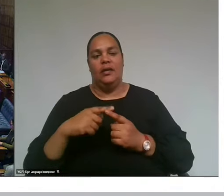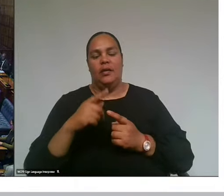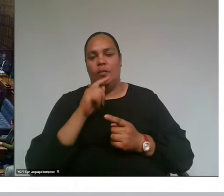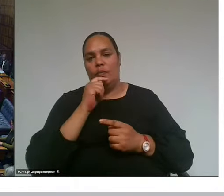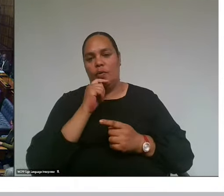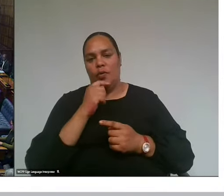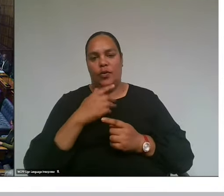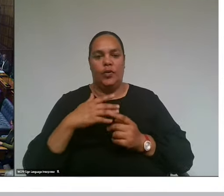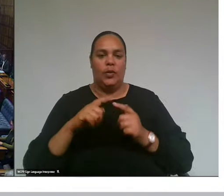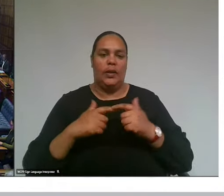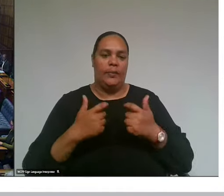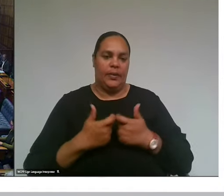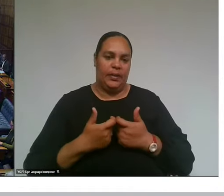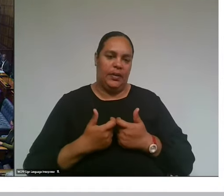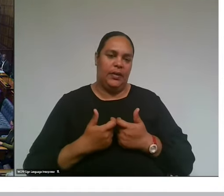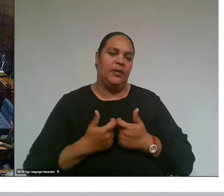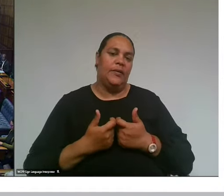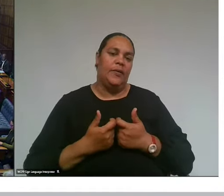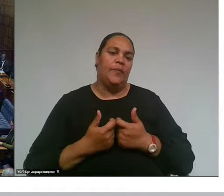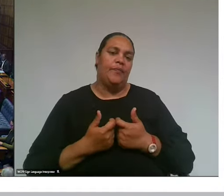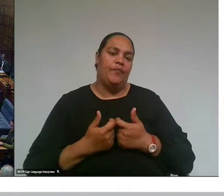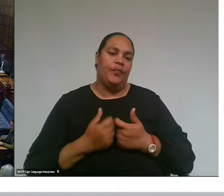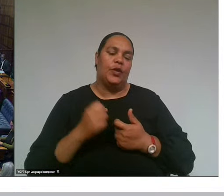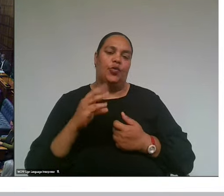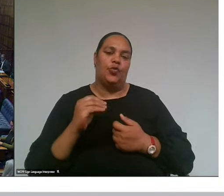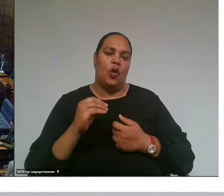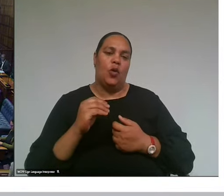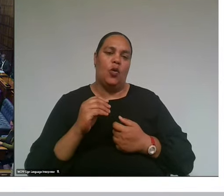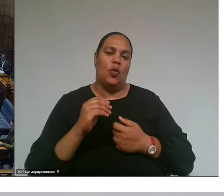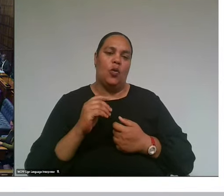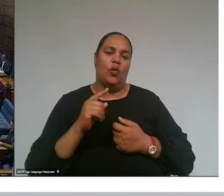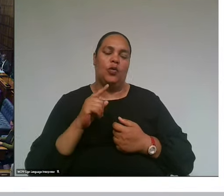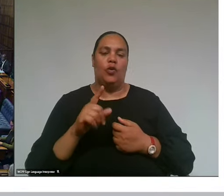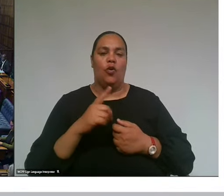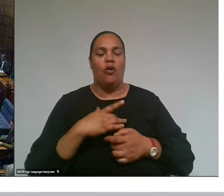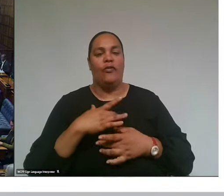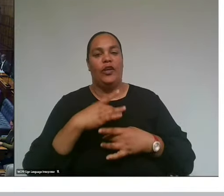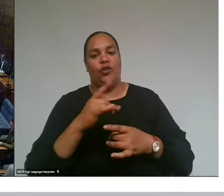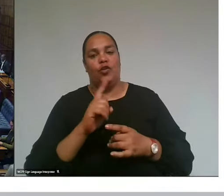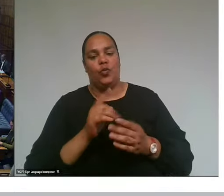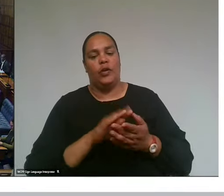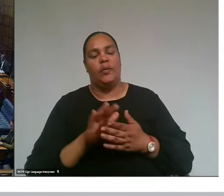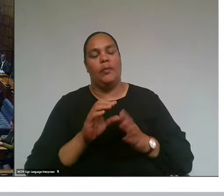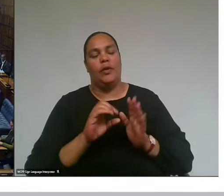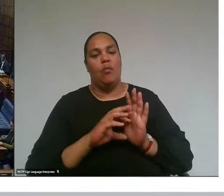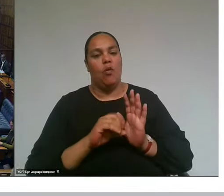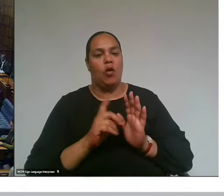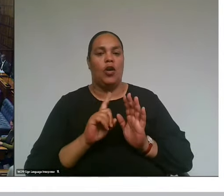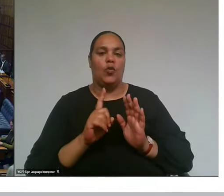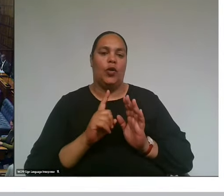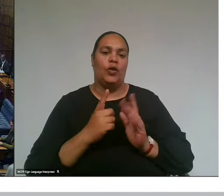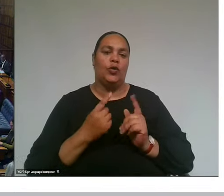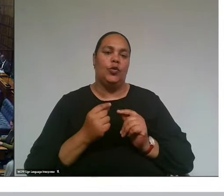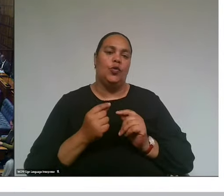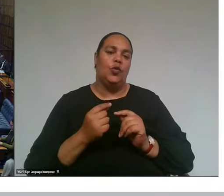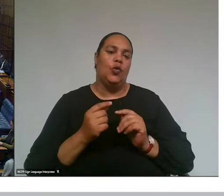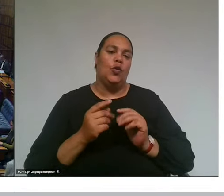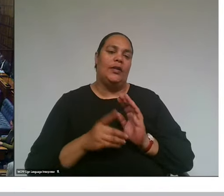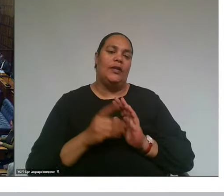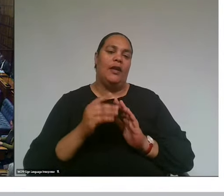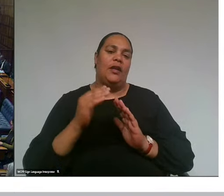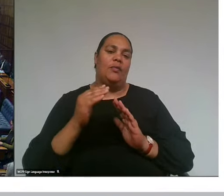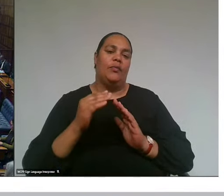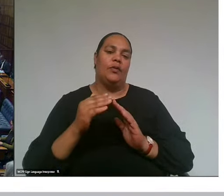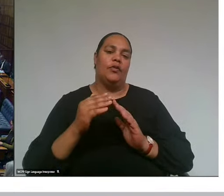morning uh committee um so the expression of interest that was published to the market to lease development rights for 20